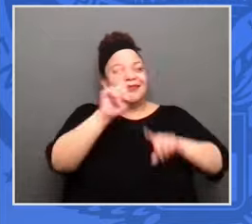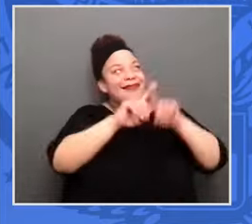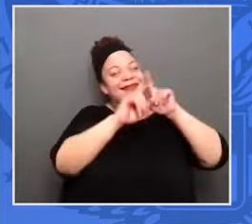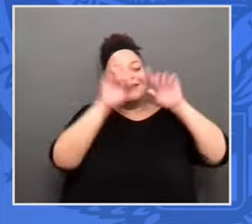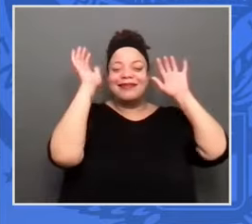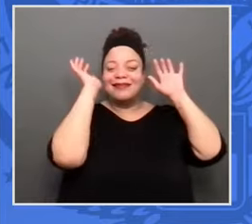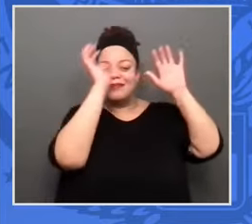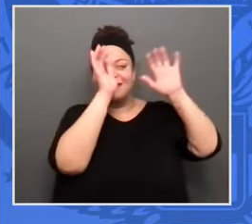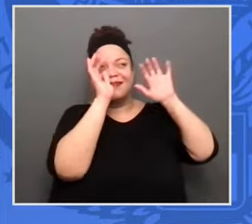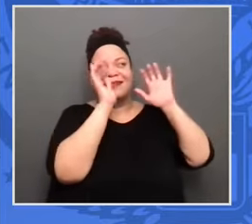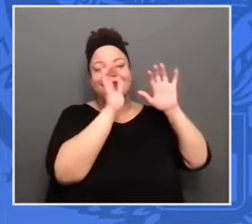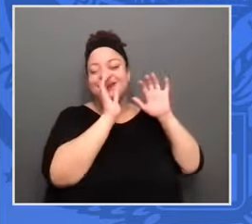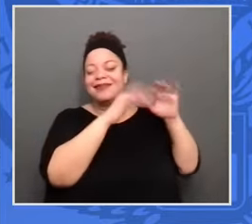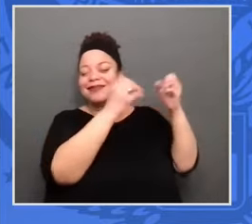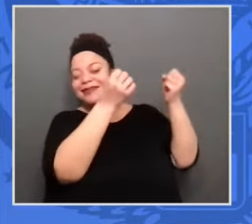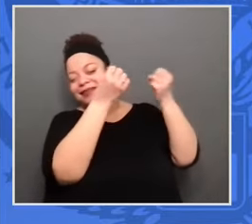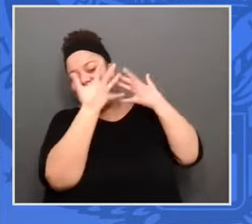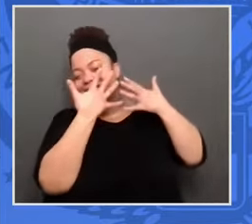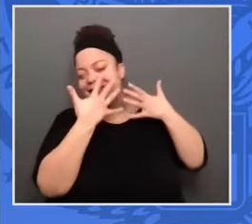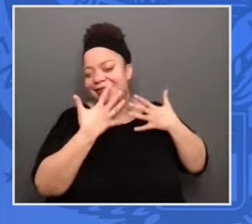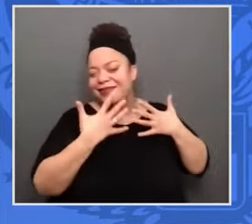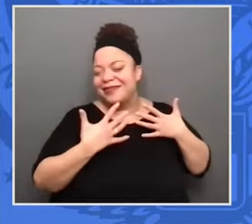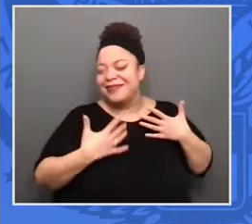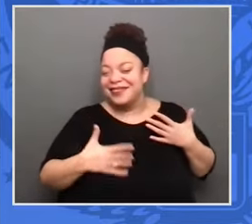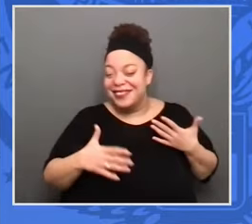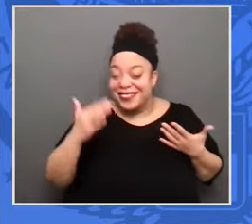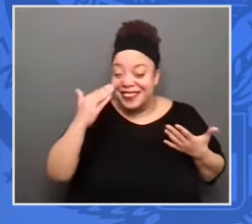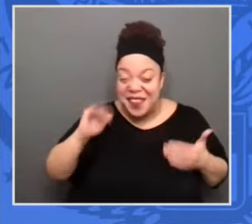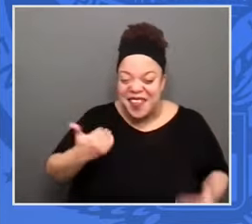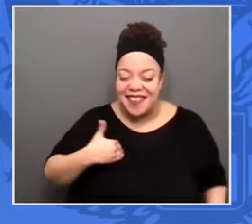Shine, you know how I feel.